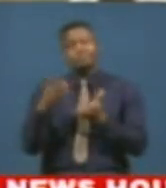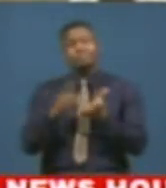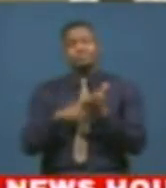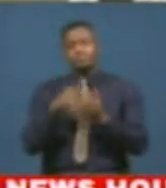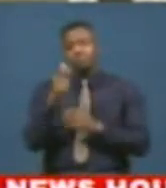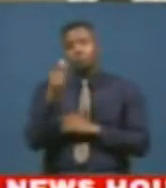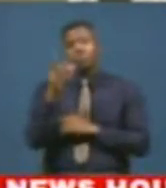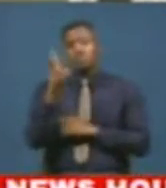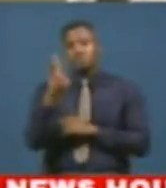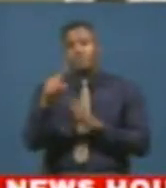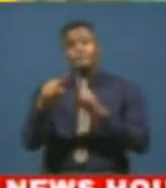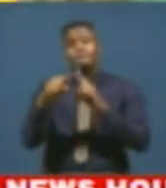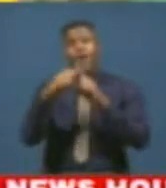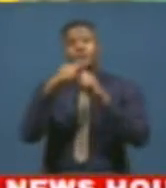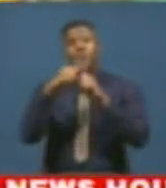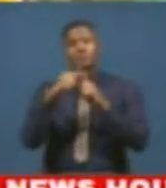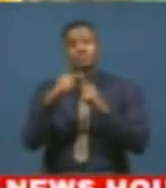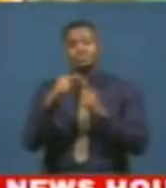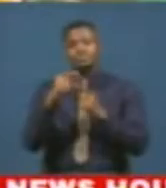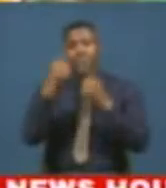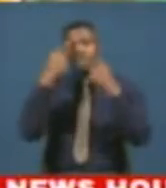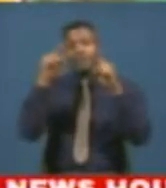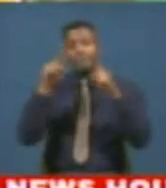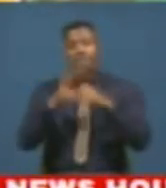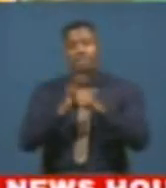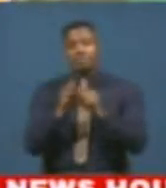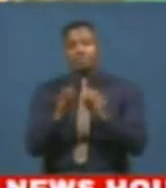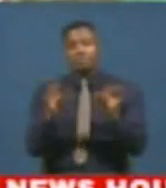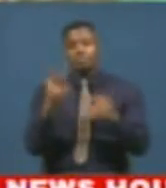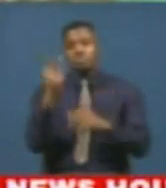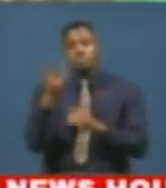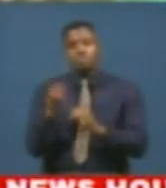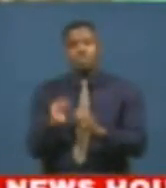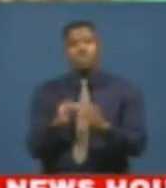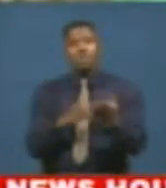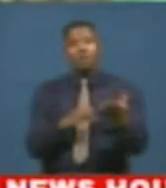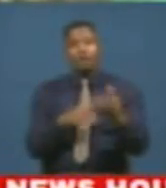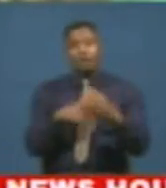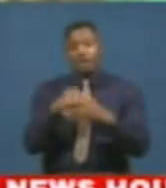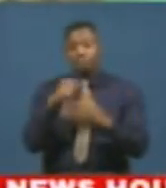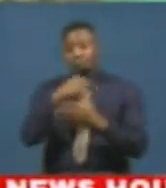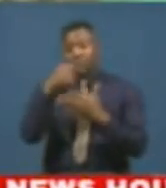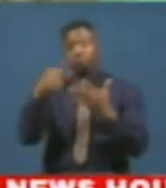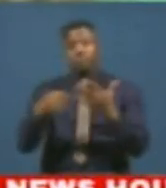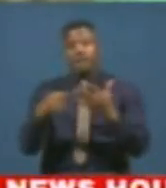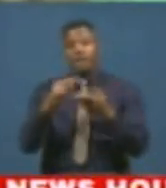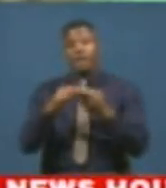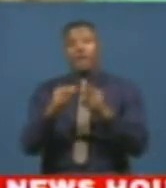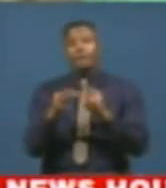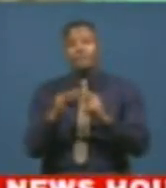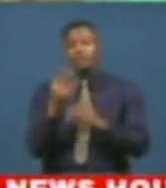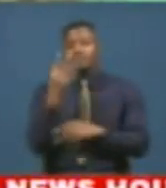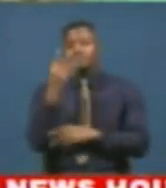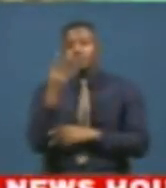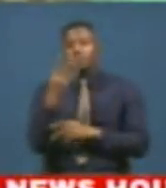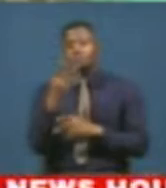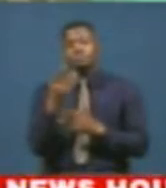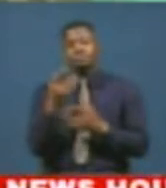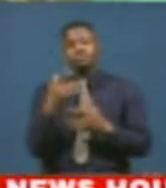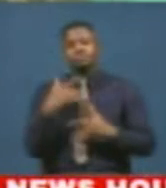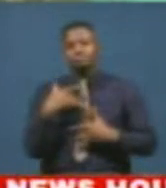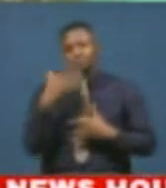26 positive COVID-19 cases with 2 deaths. Out of the total recorded cases, 4 have been treated